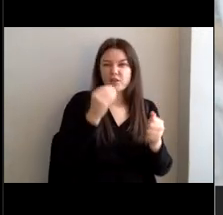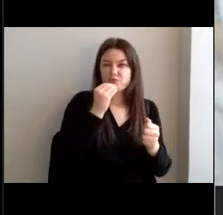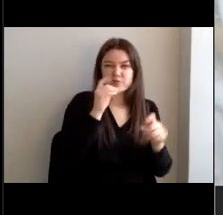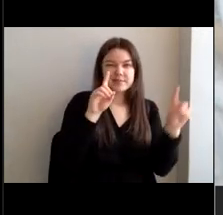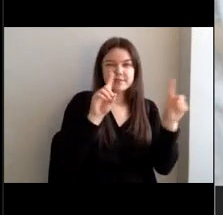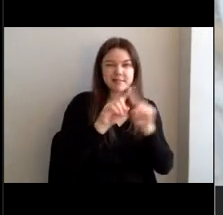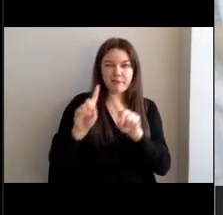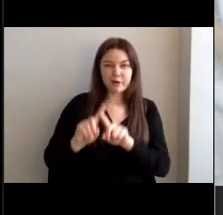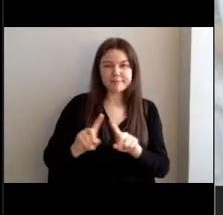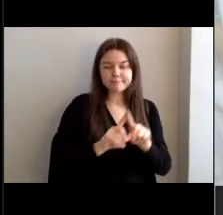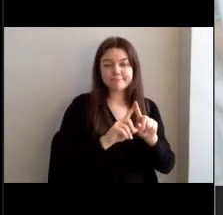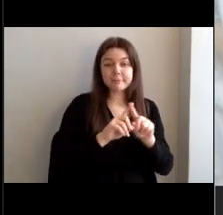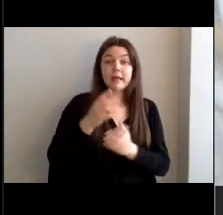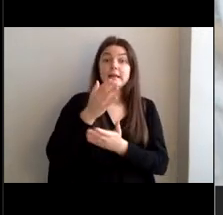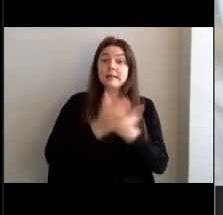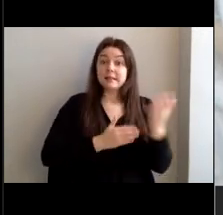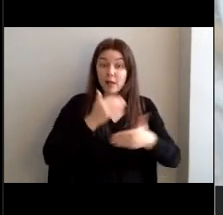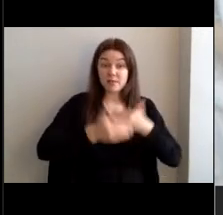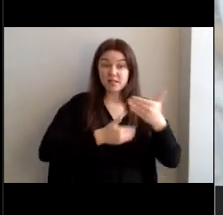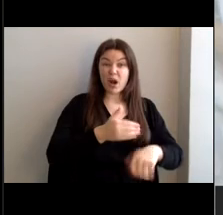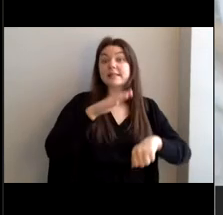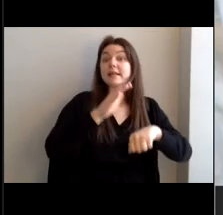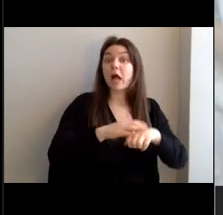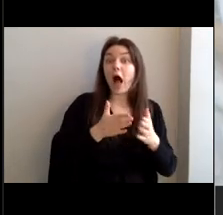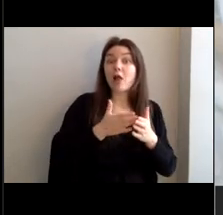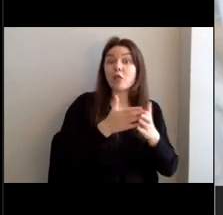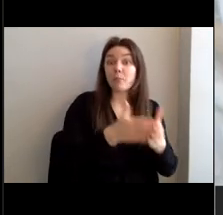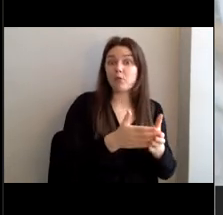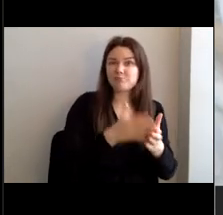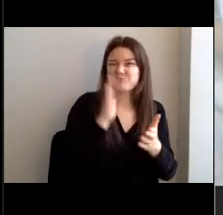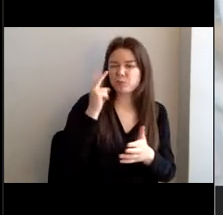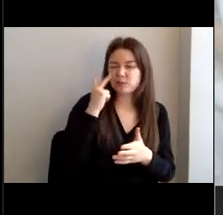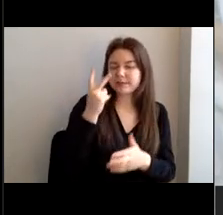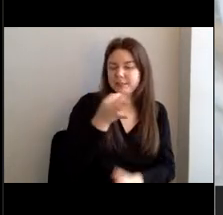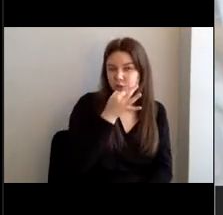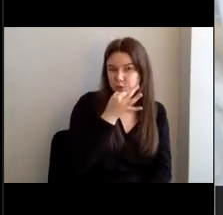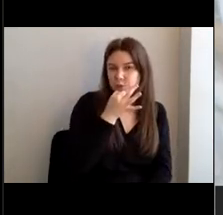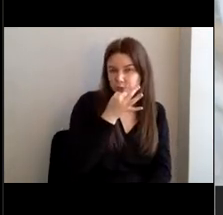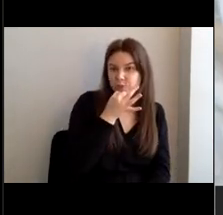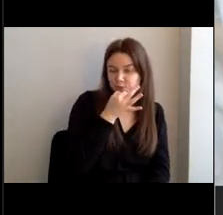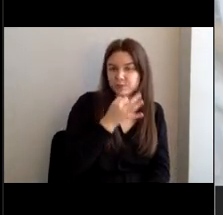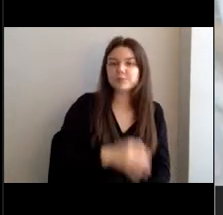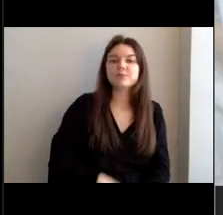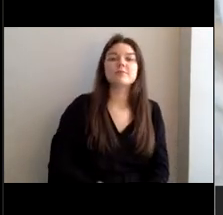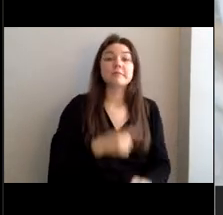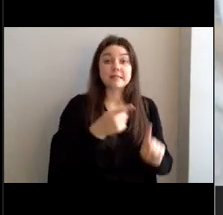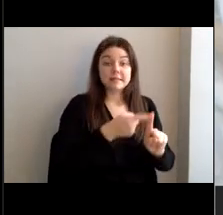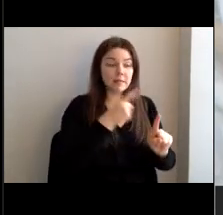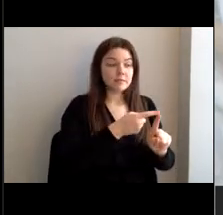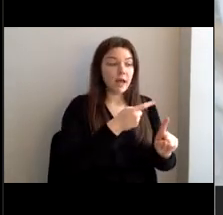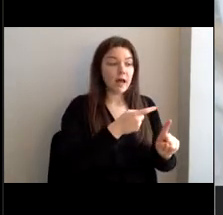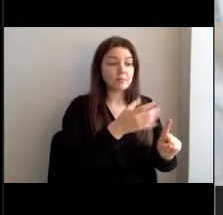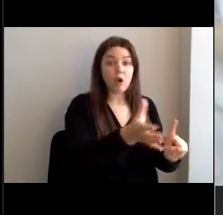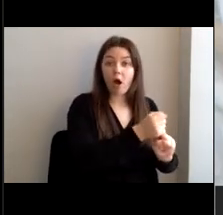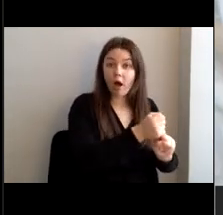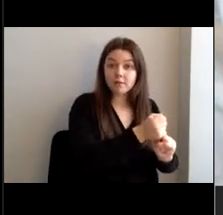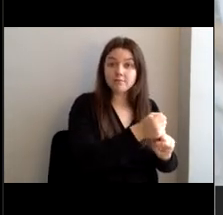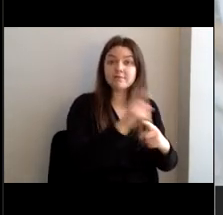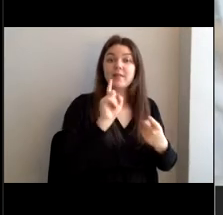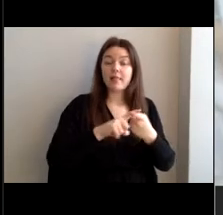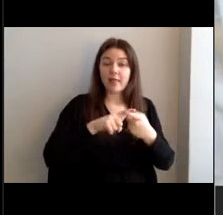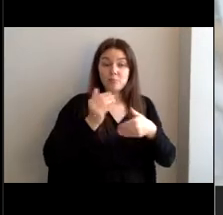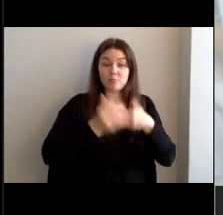actually processed on the fishing boat, which you're soon going to see that it's sometimes caught and actually processed right there on the fishing